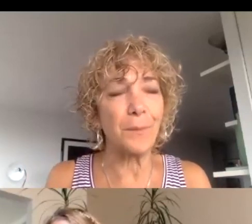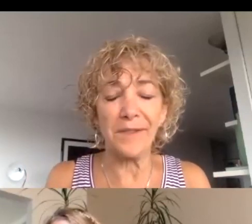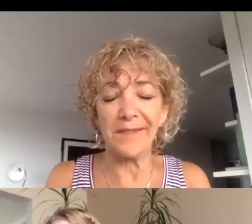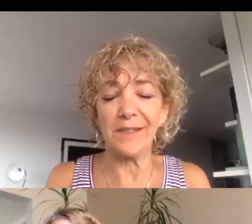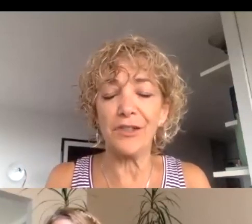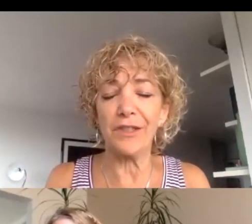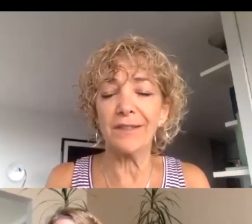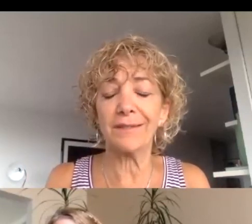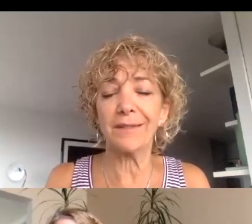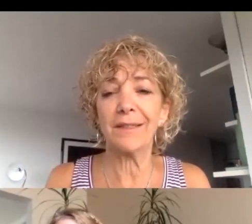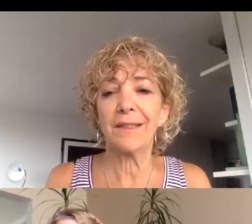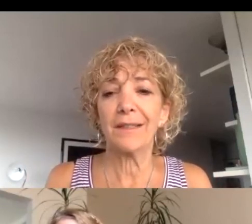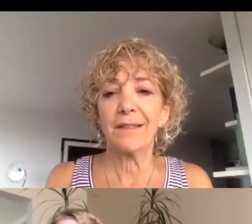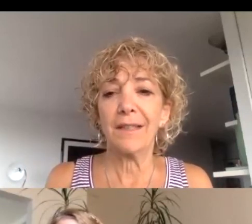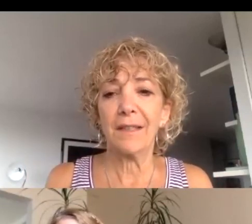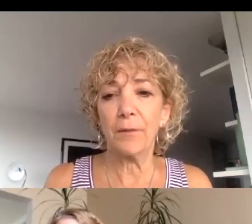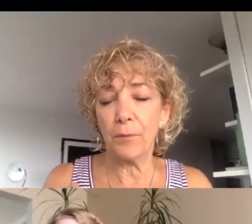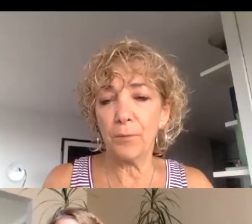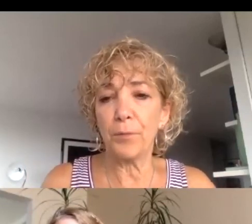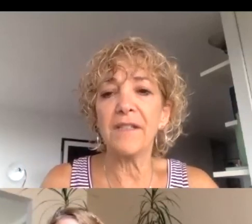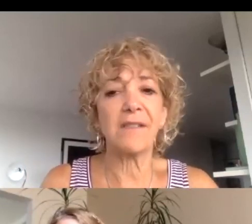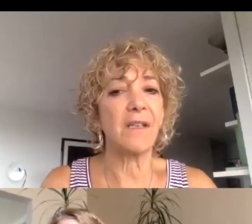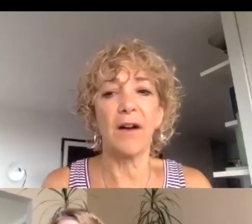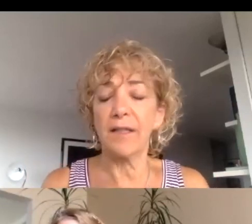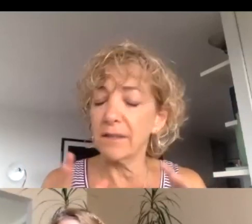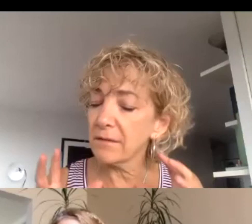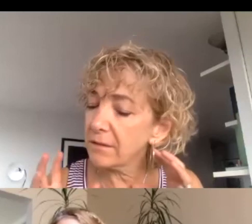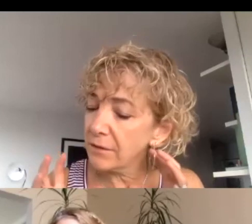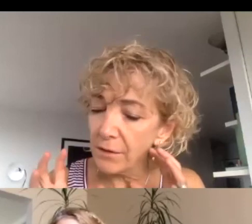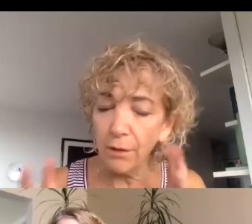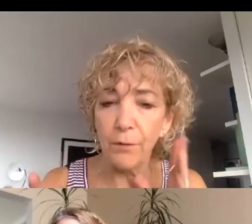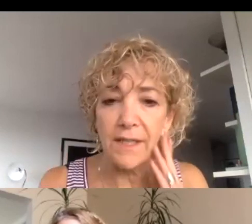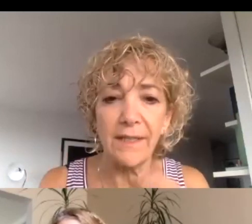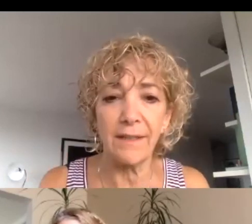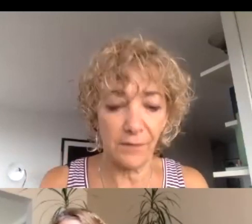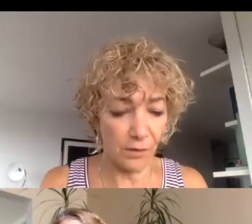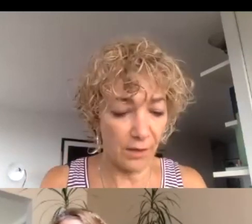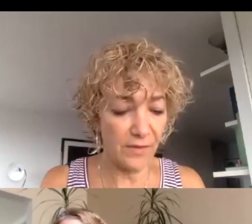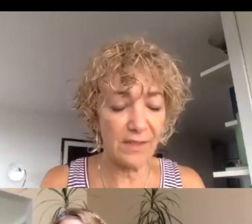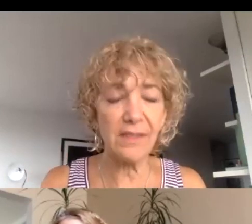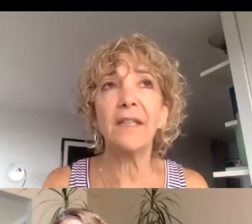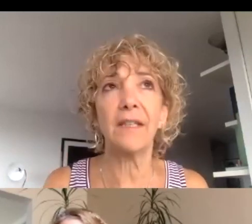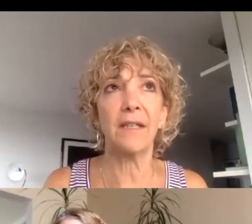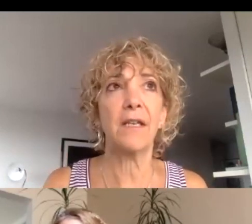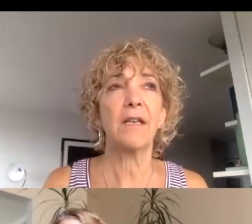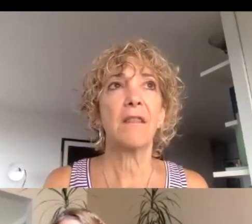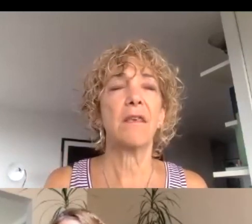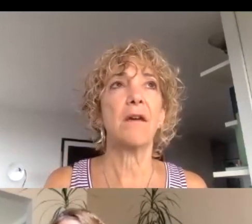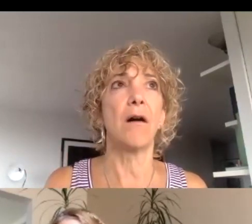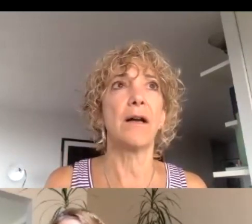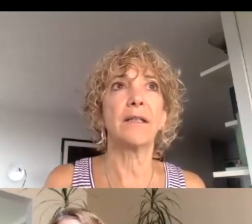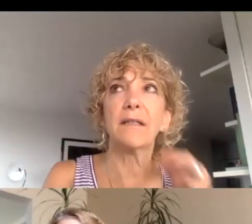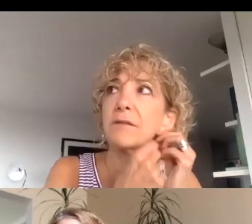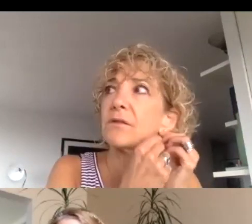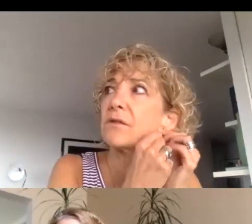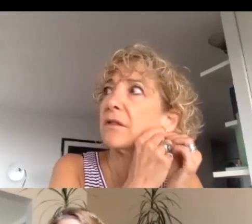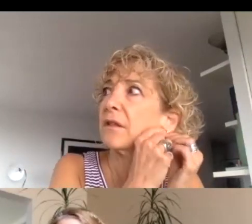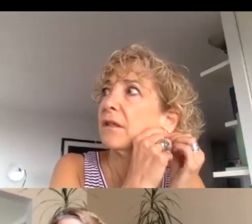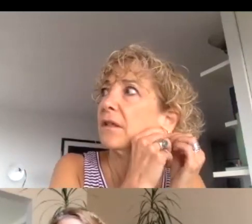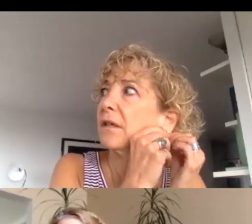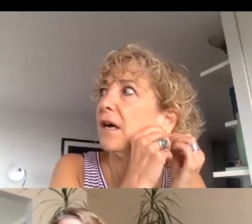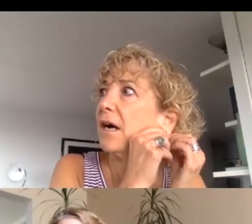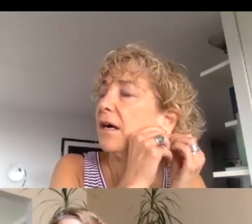juxtaposition brings the audience so in. Sorry, I've seen the audience